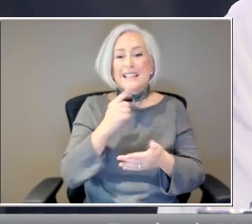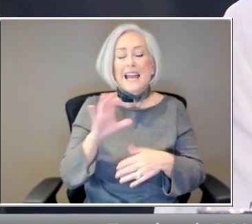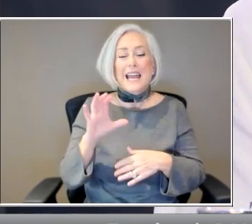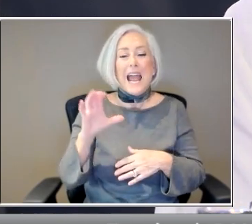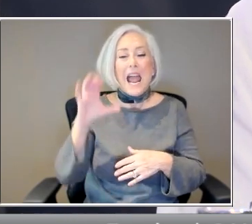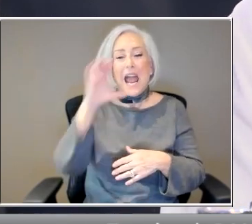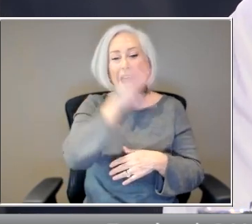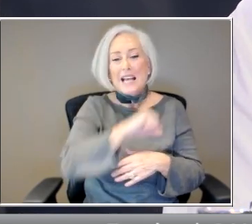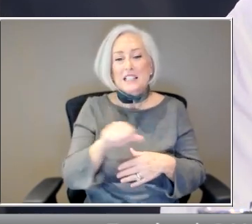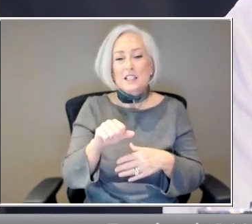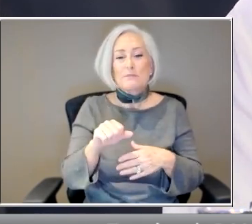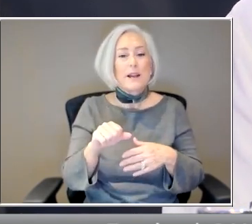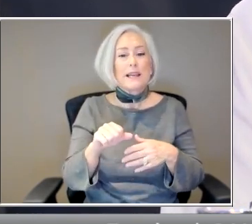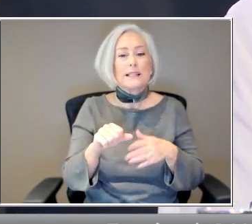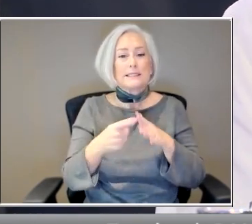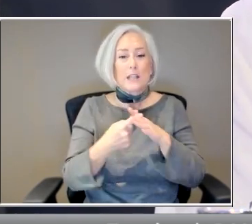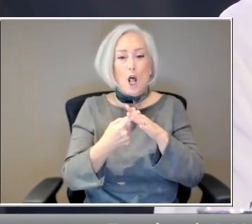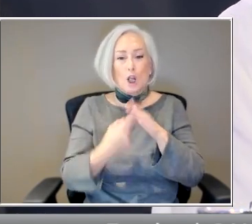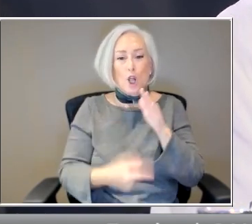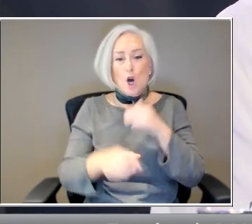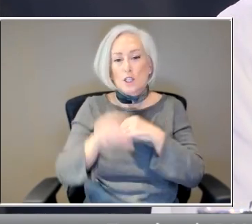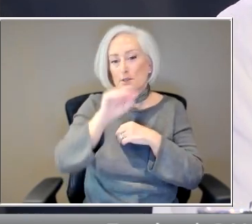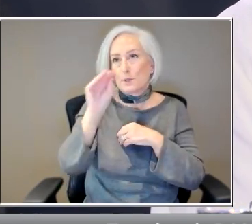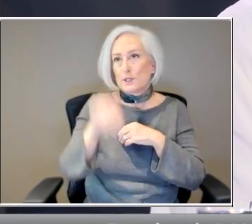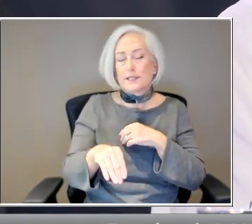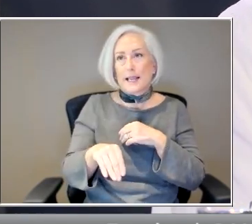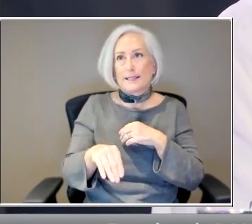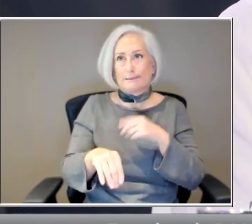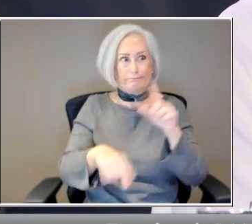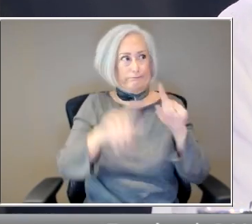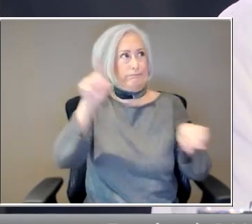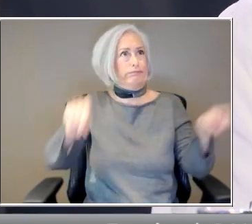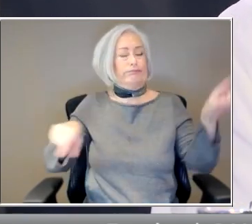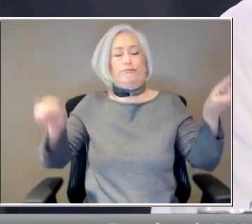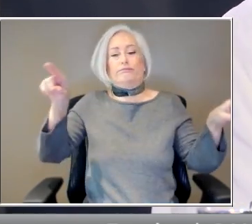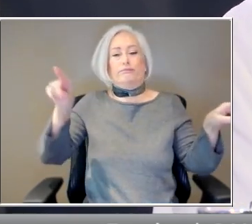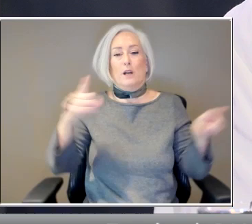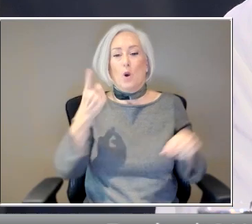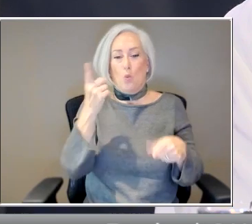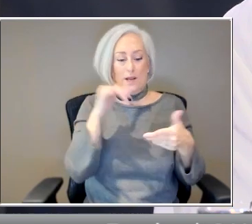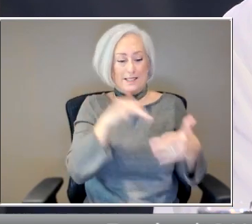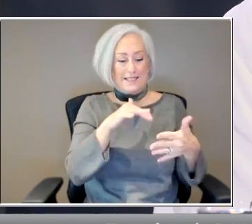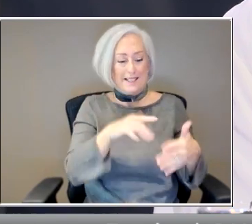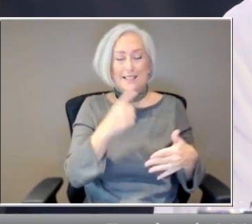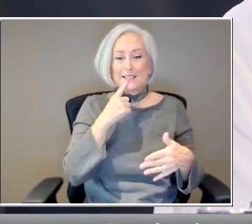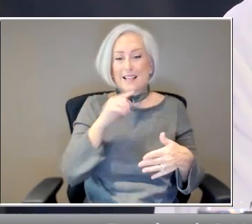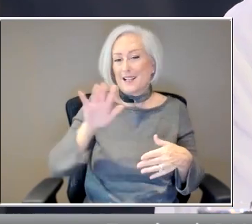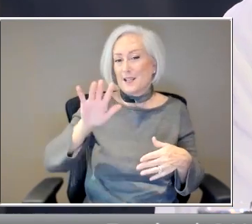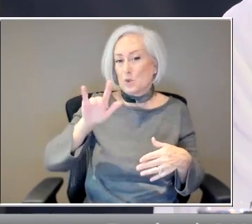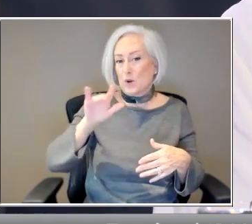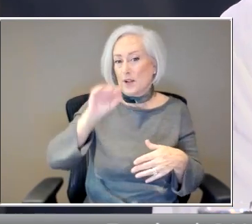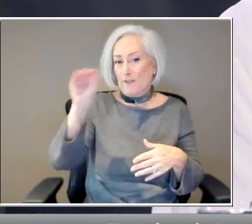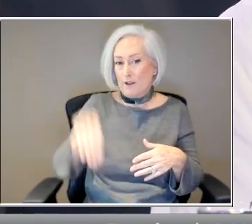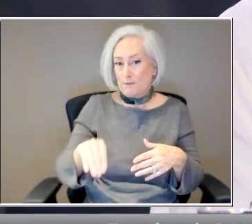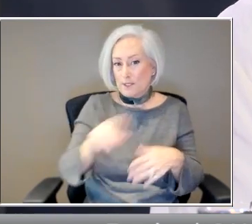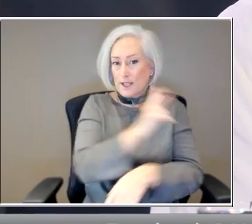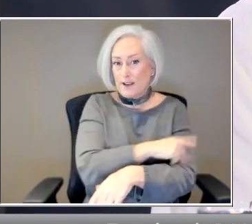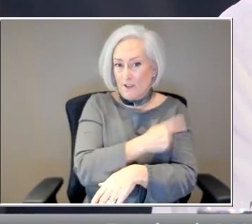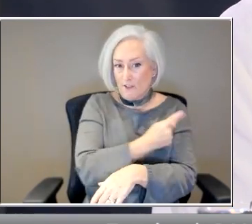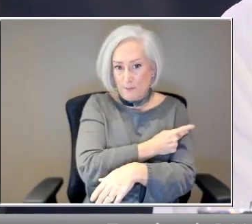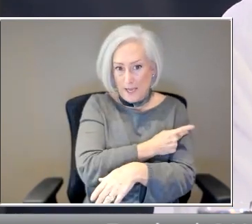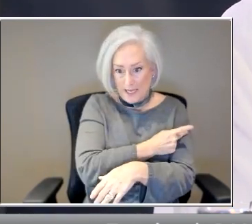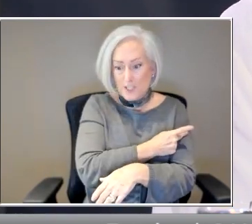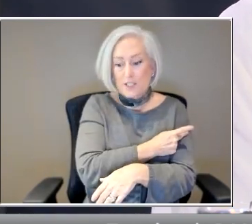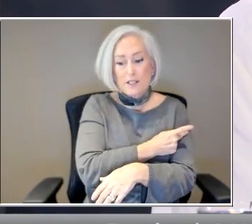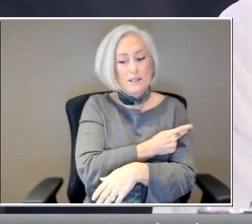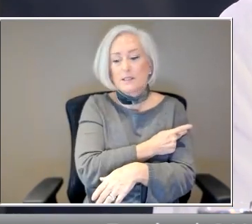all over the board. There was one big study that looked at and found that about a quarter of patients were lost to follow-up. A